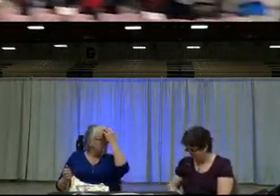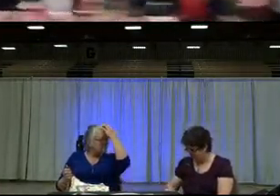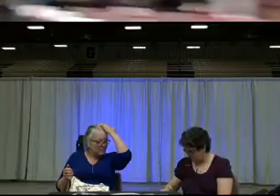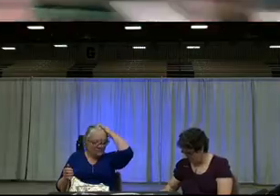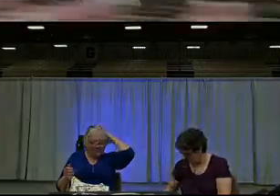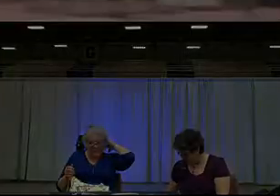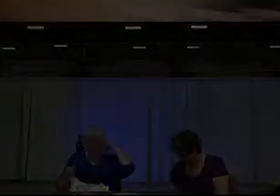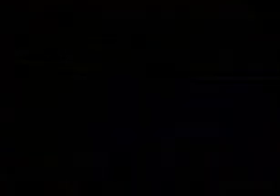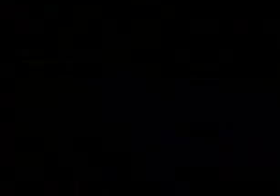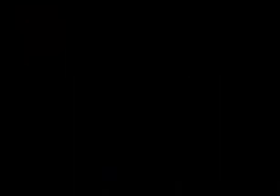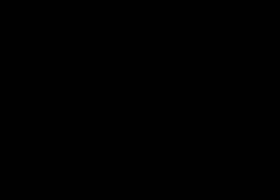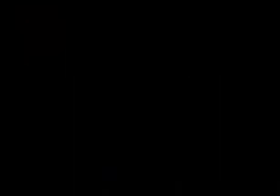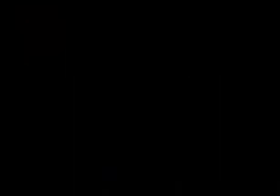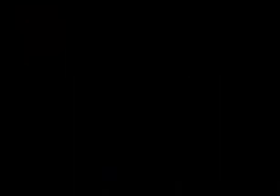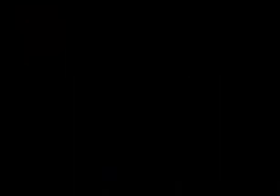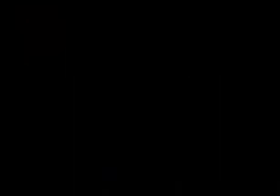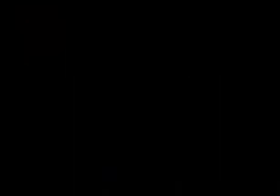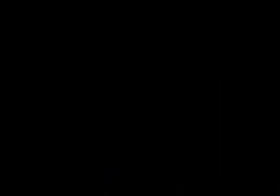gloves,